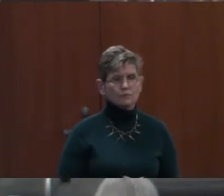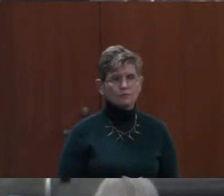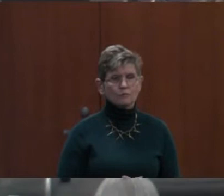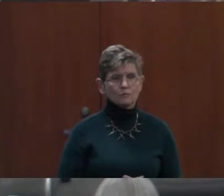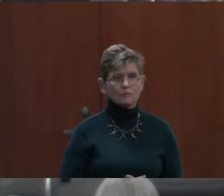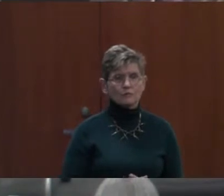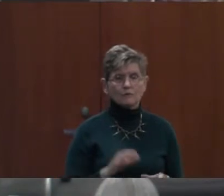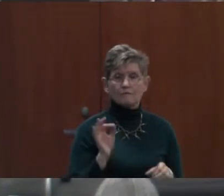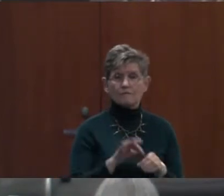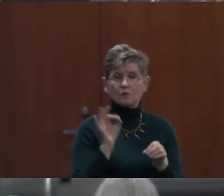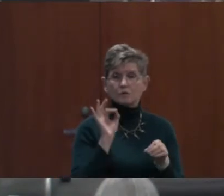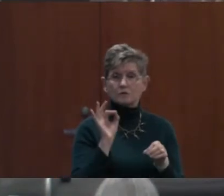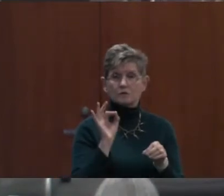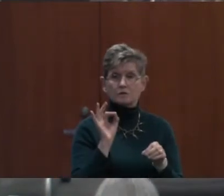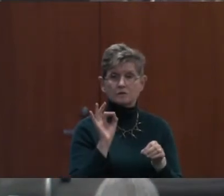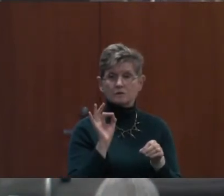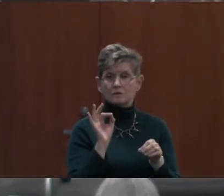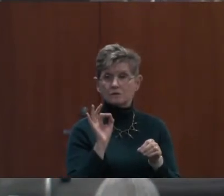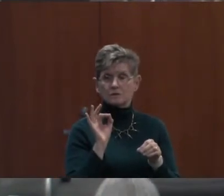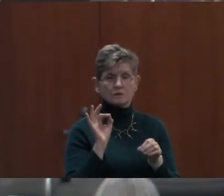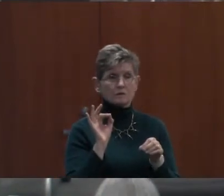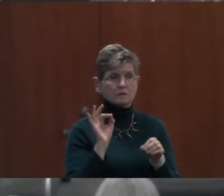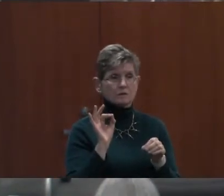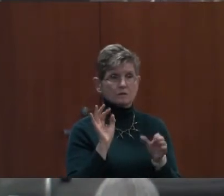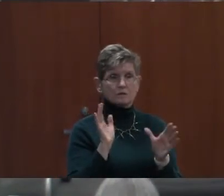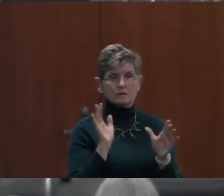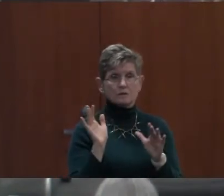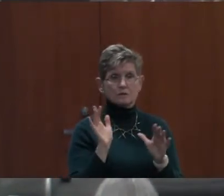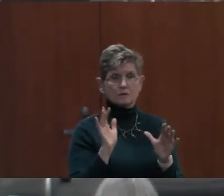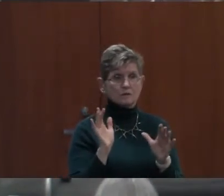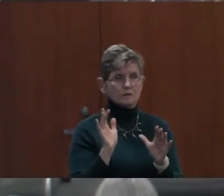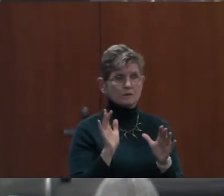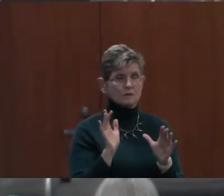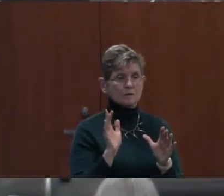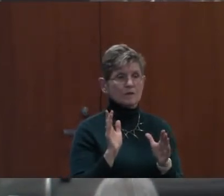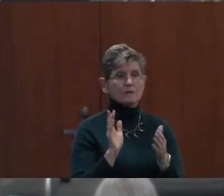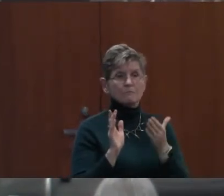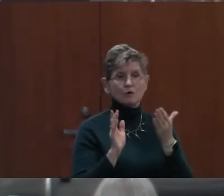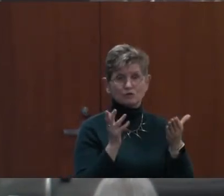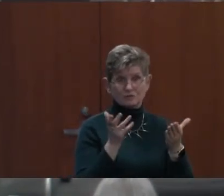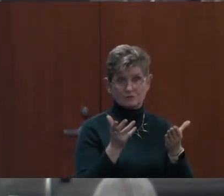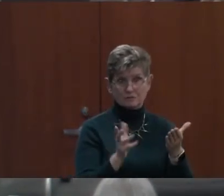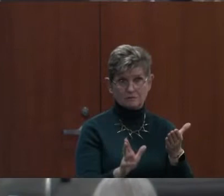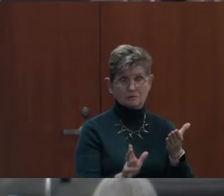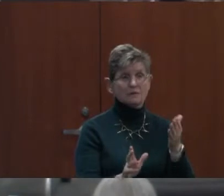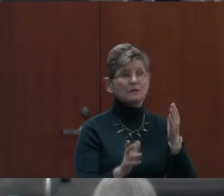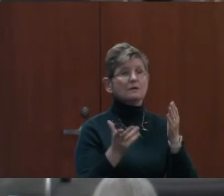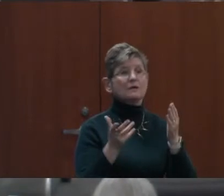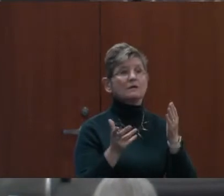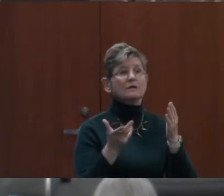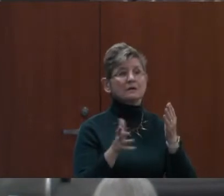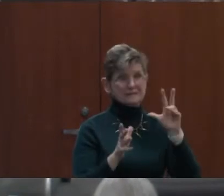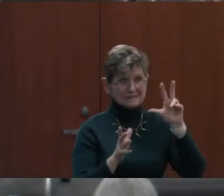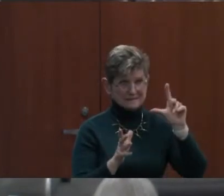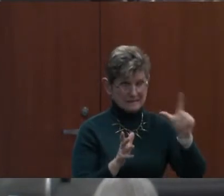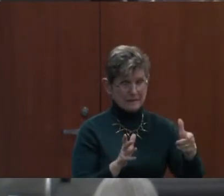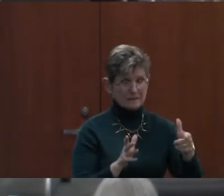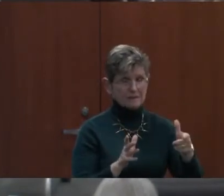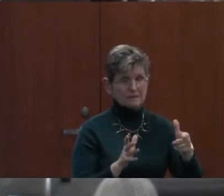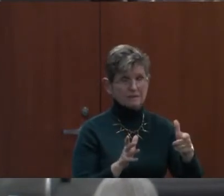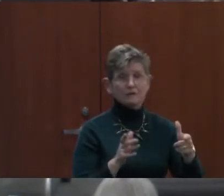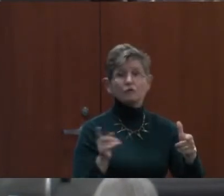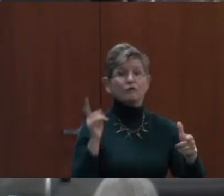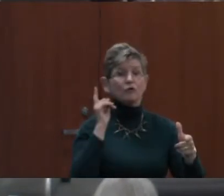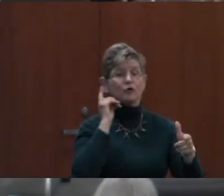to the vote. We're voting on the motion made by Mr. Bickford and seconded by Mrs. Murray to approve the